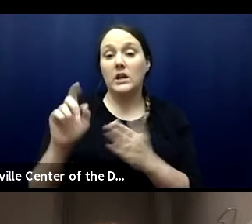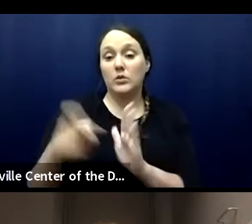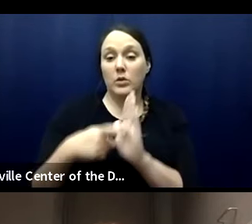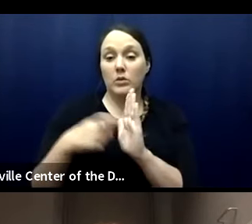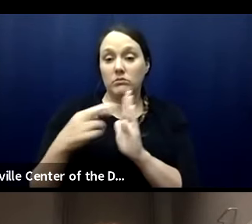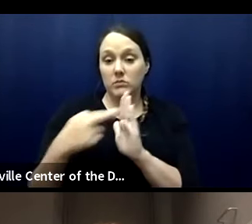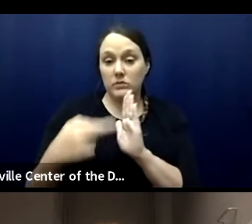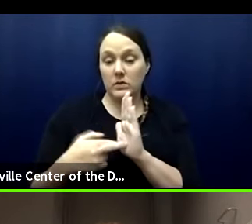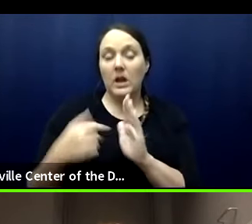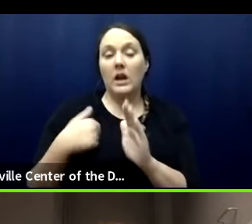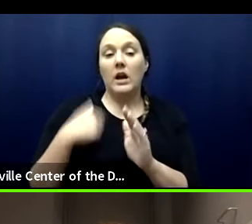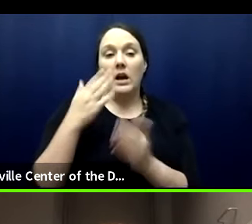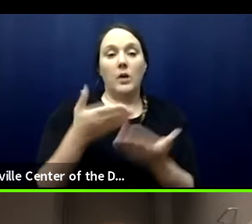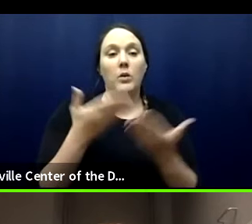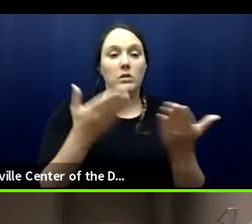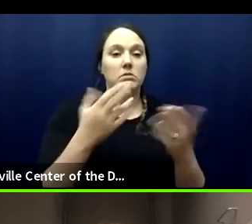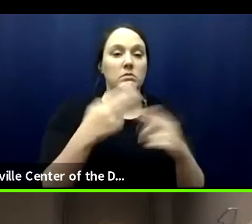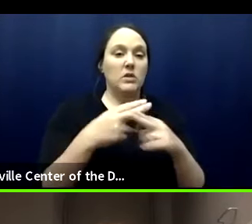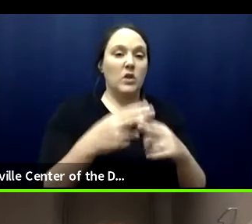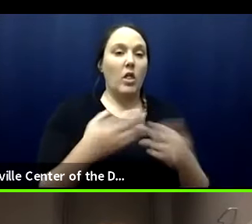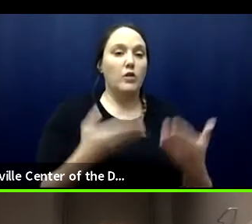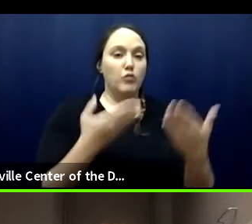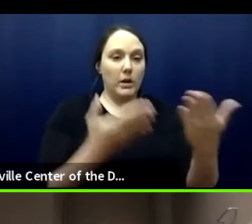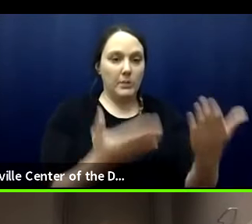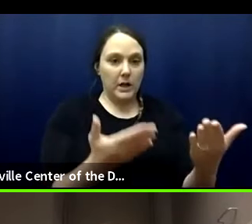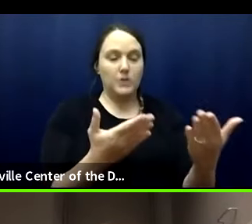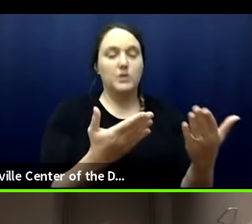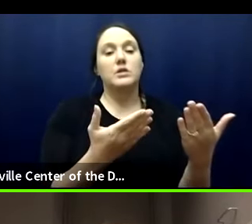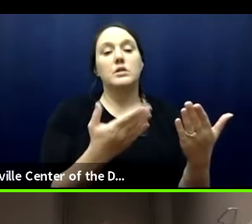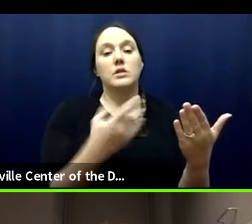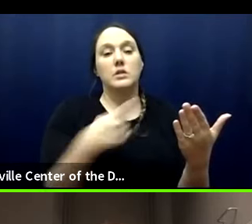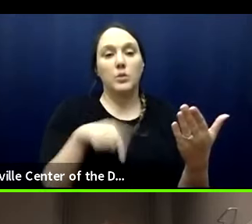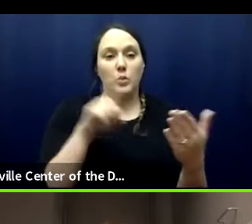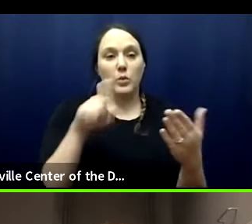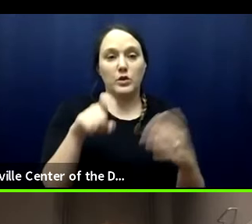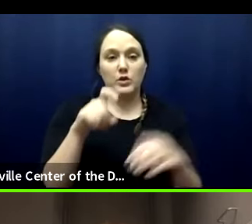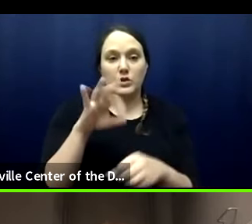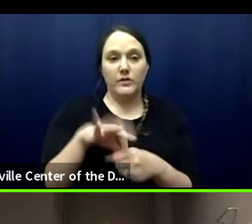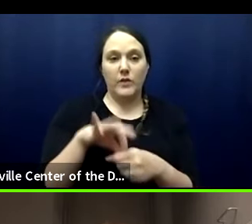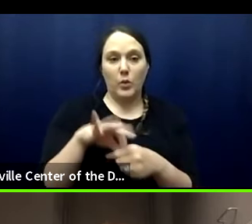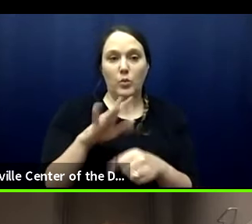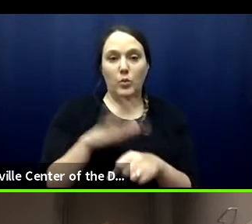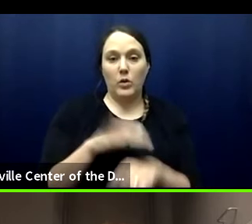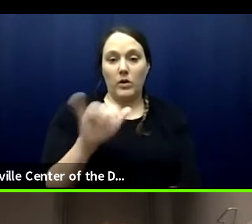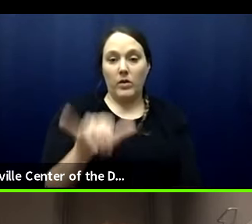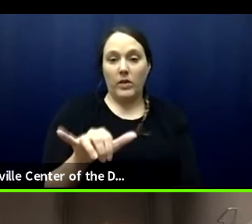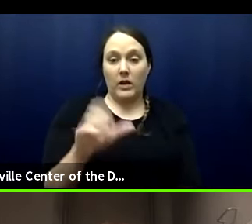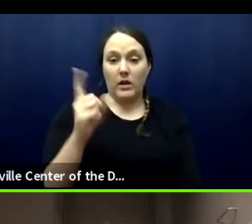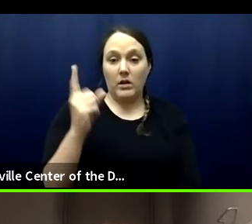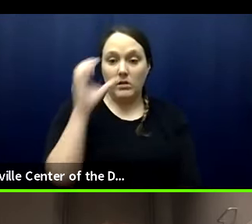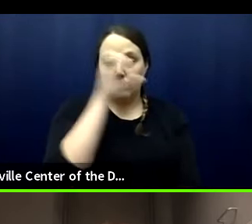call it a recommendation at this point. Recommendation that we should vote on that, I would assume.